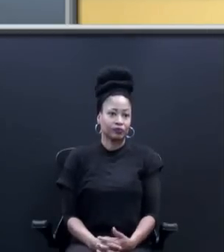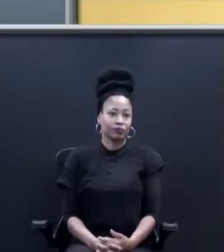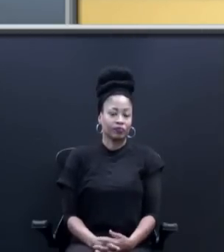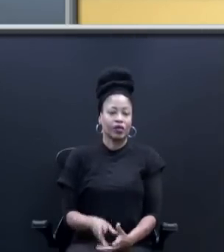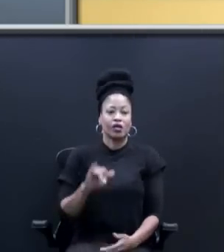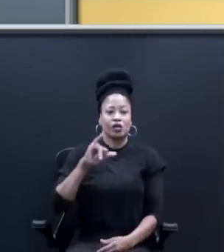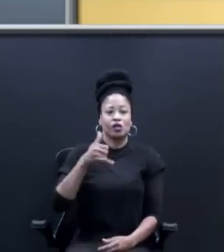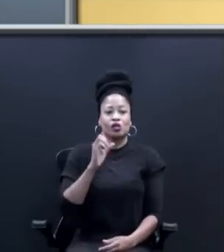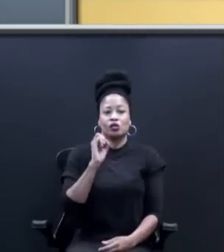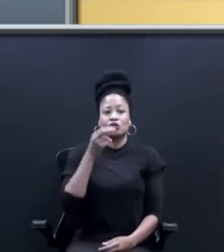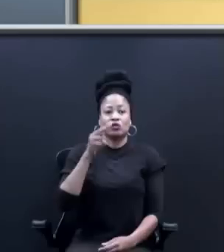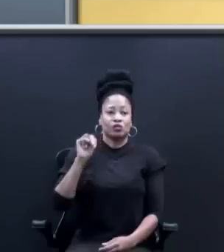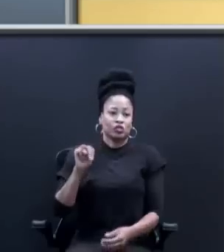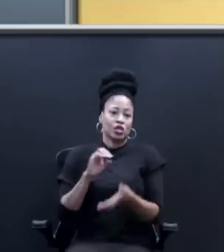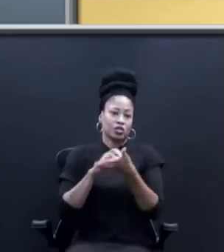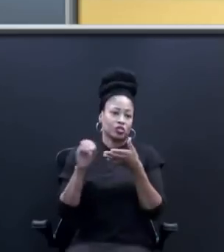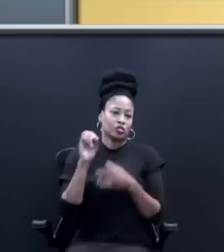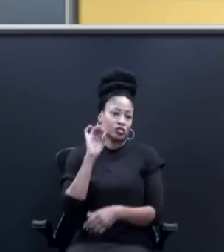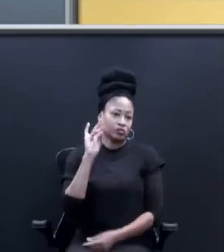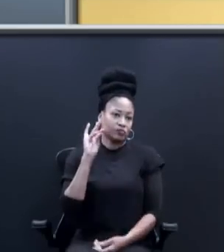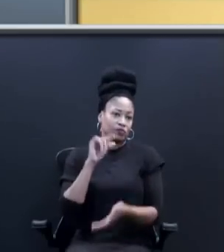St. John chapter 7.